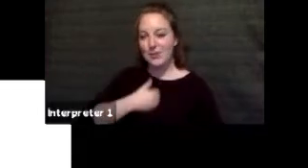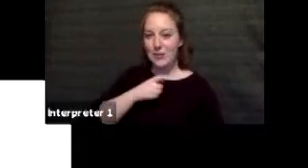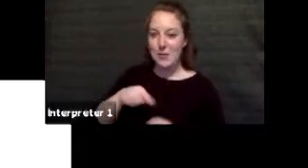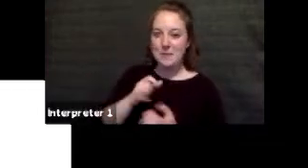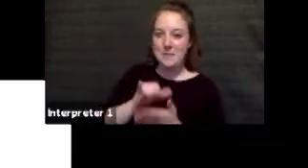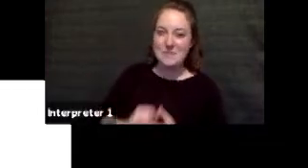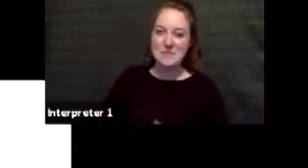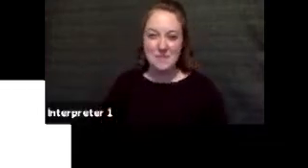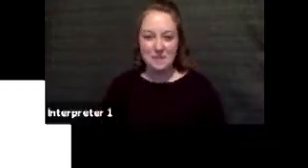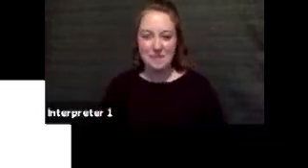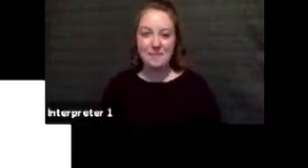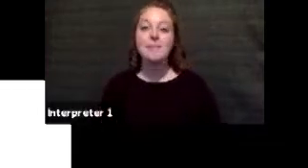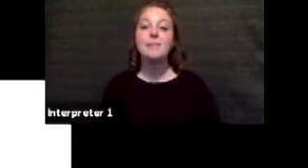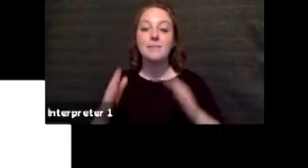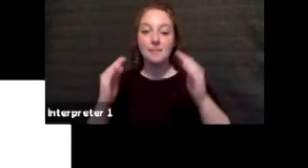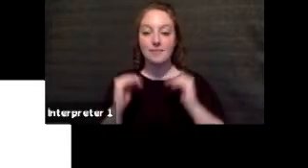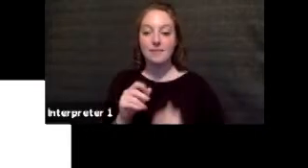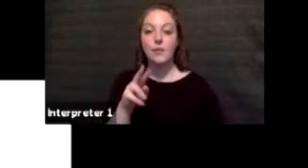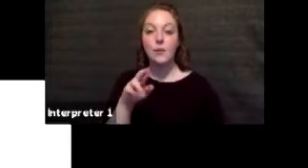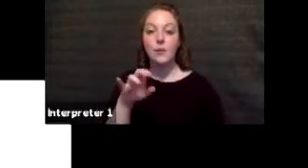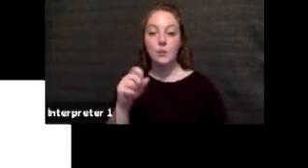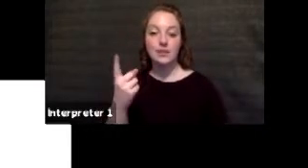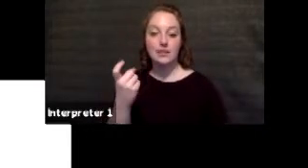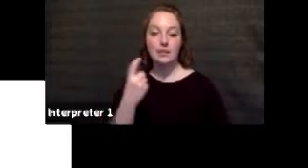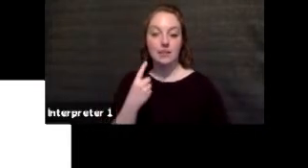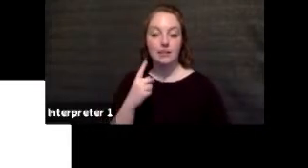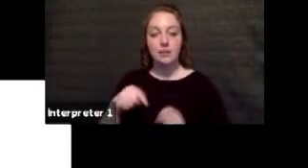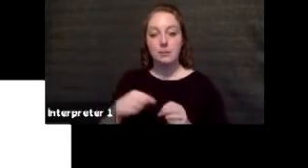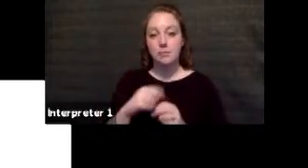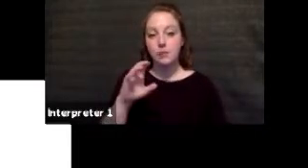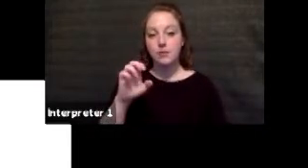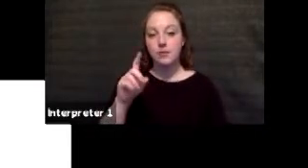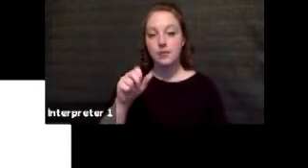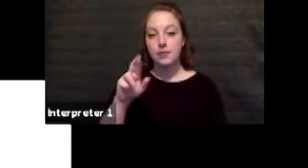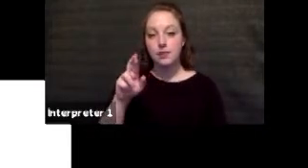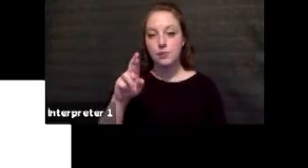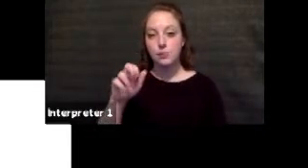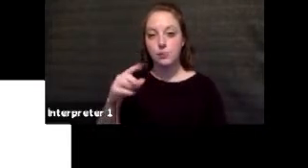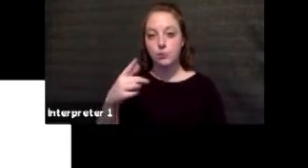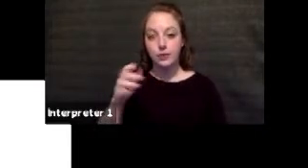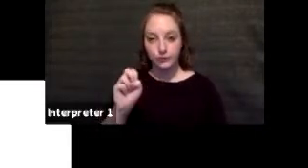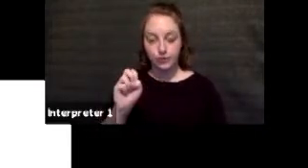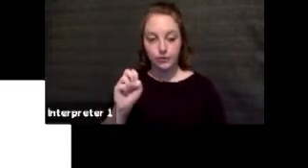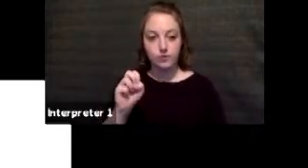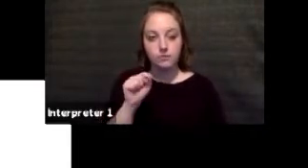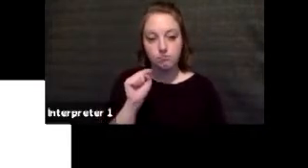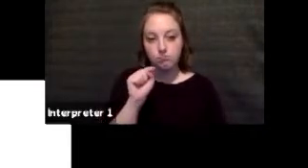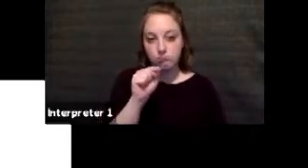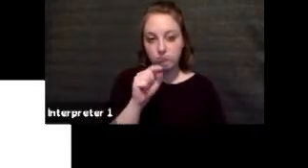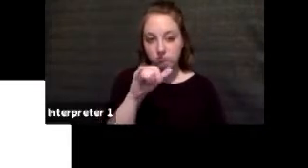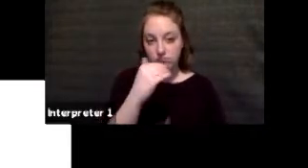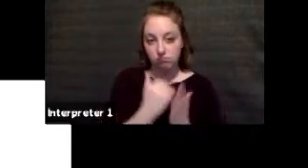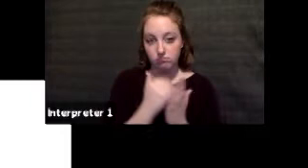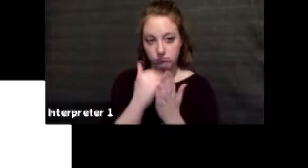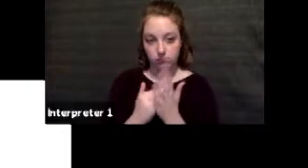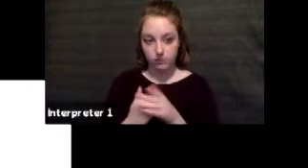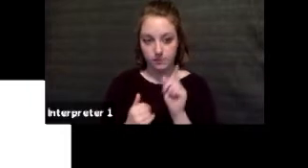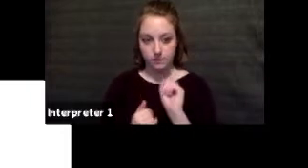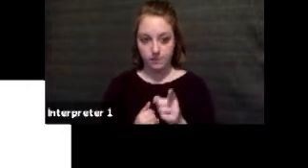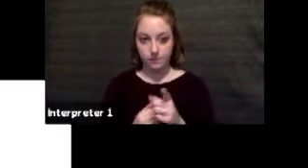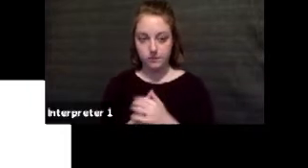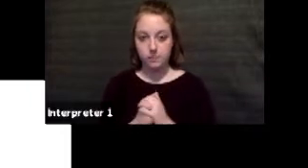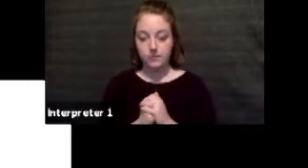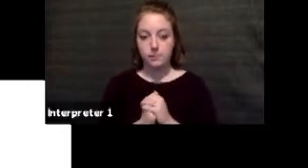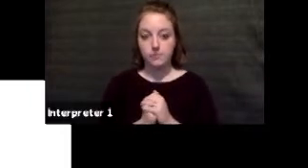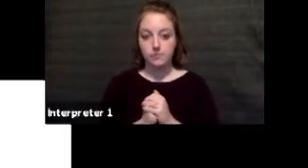And then Chris did ask a question I see on Cedar Ridge and I would bring back, uh, this, this chart, uh, which there